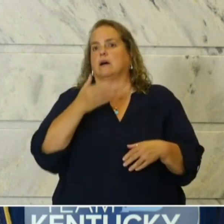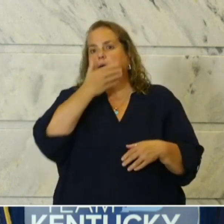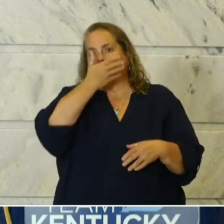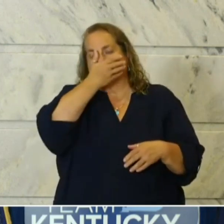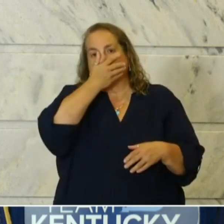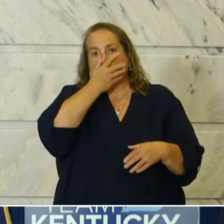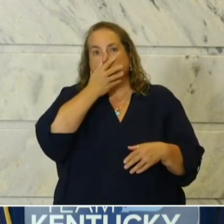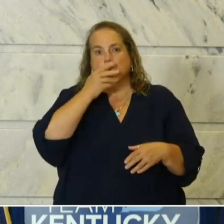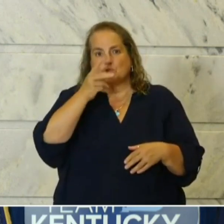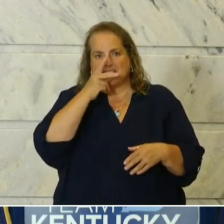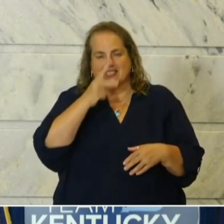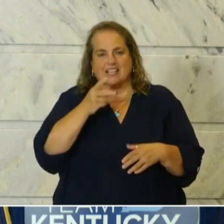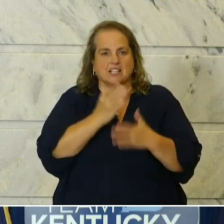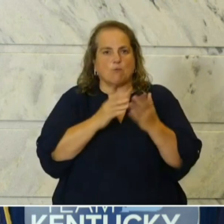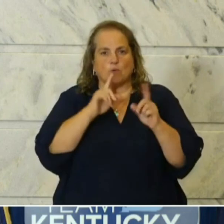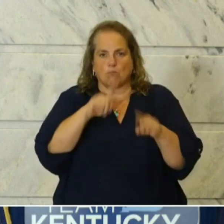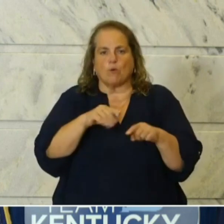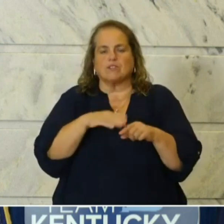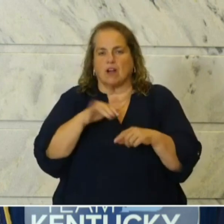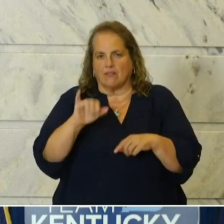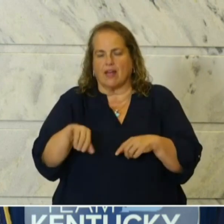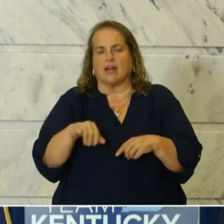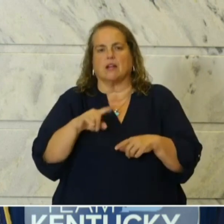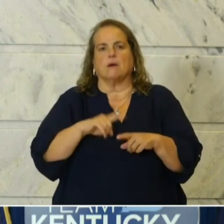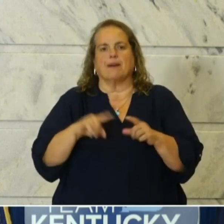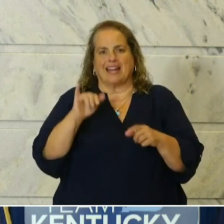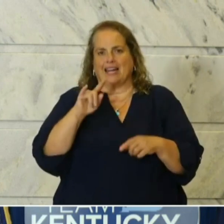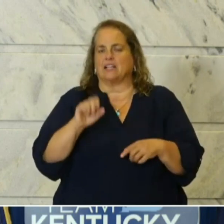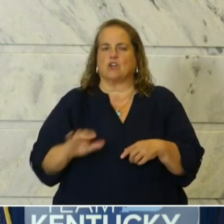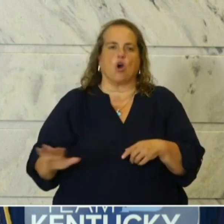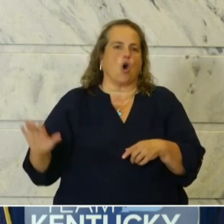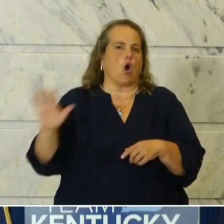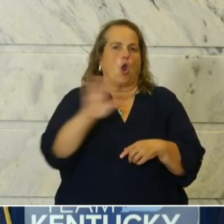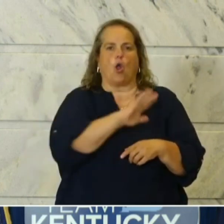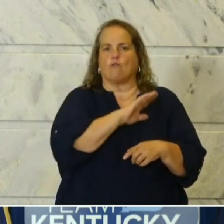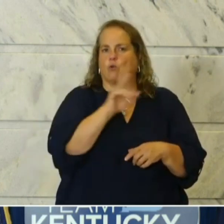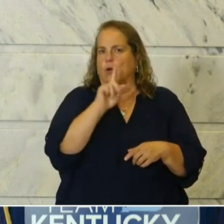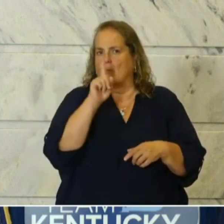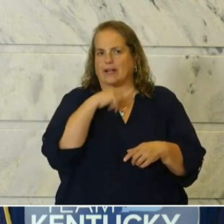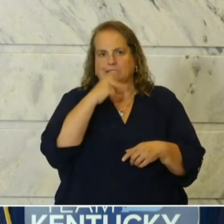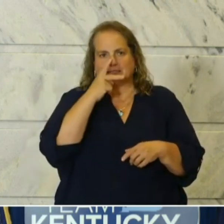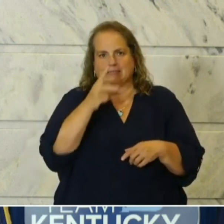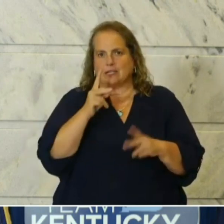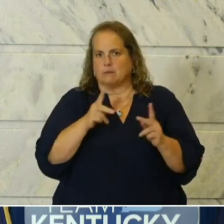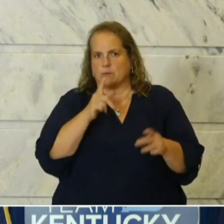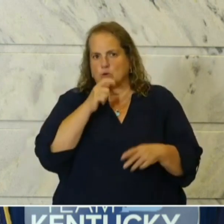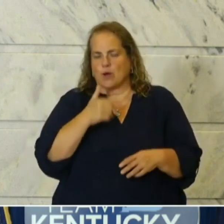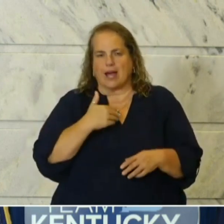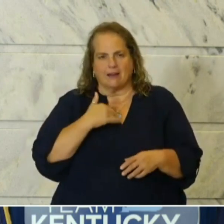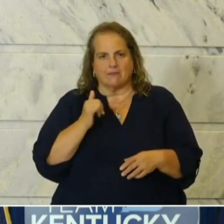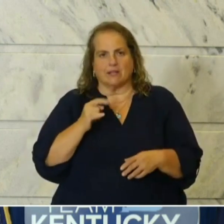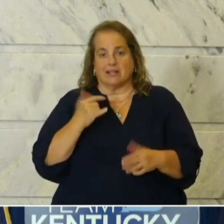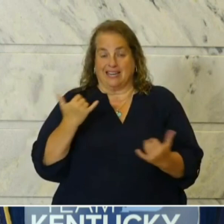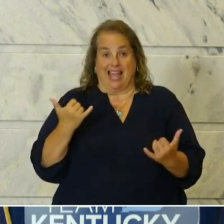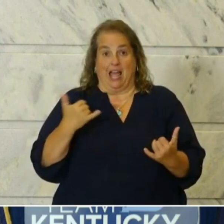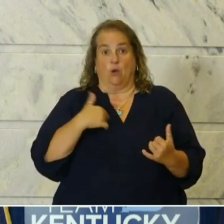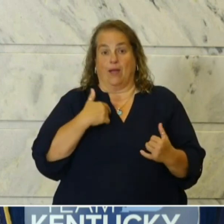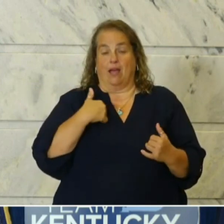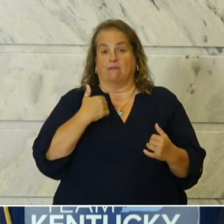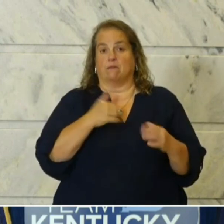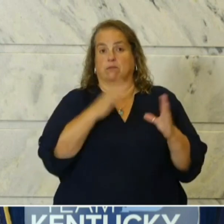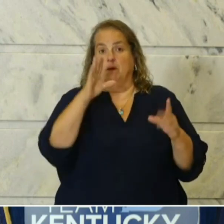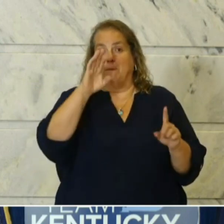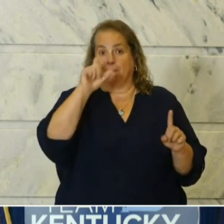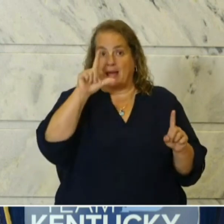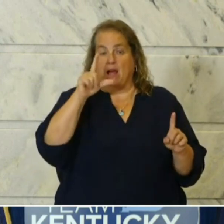you've seen the reports on that, but it's across the board. We have right now a flare-up down in Bell and